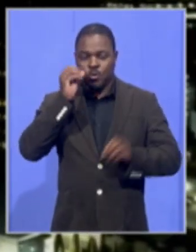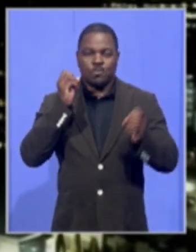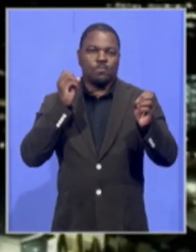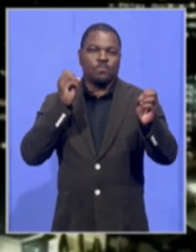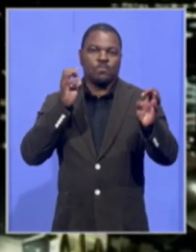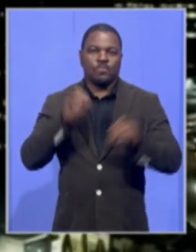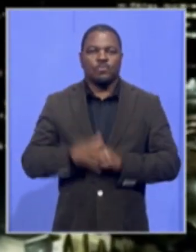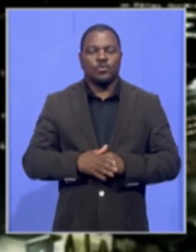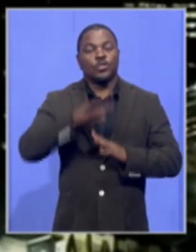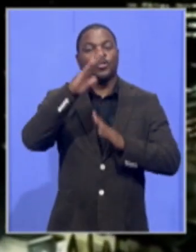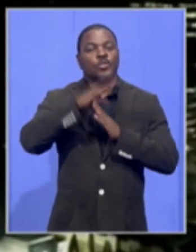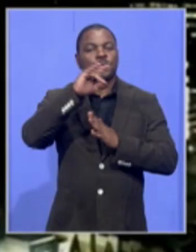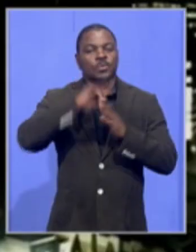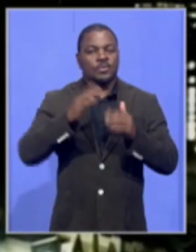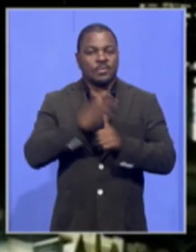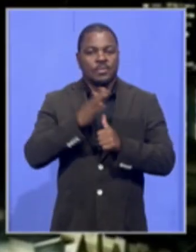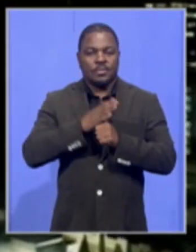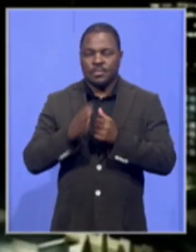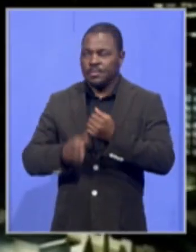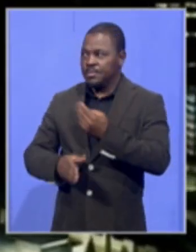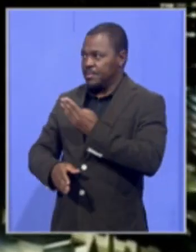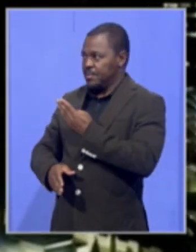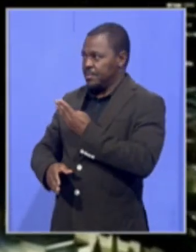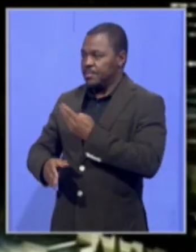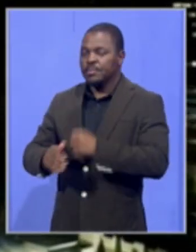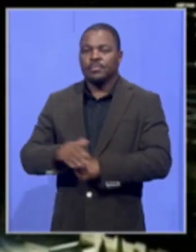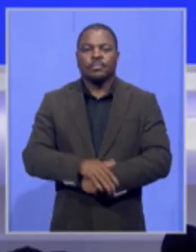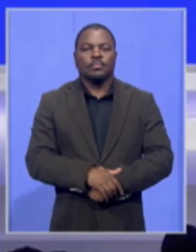tseo re di thakgolang ka ho lekola tse itlhommeng pele.